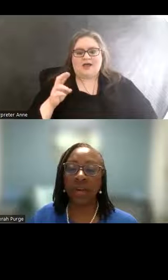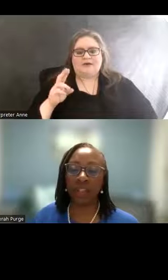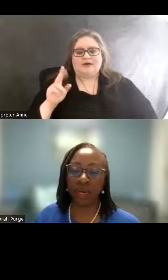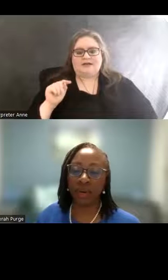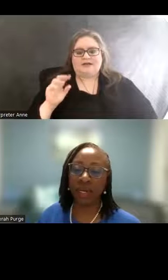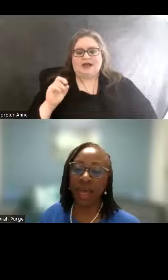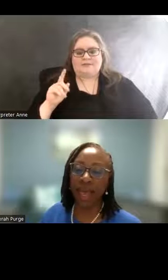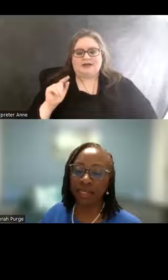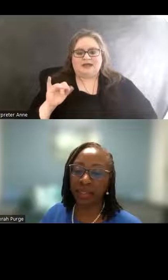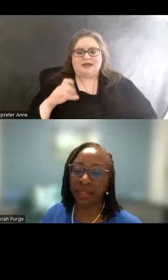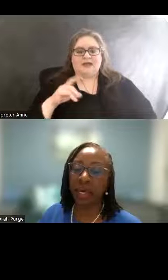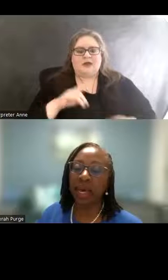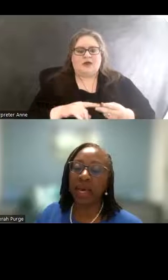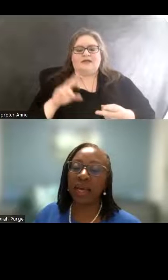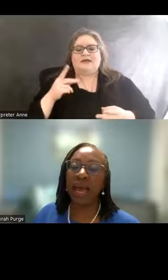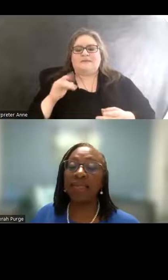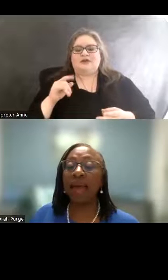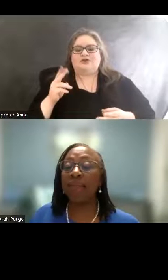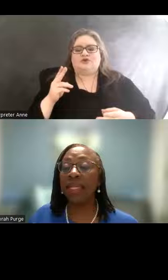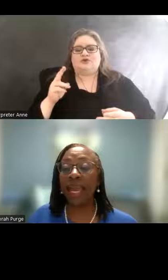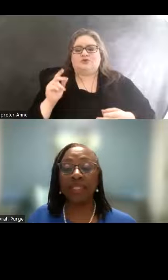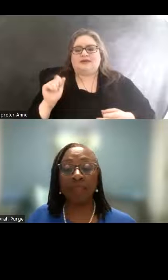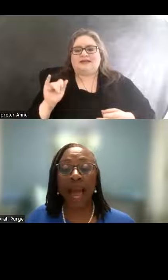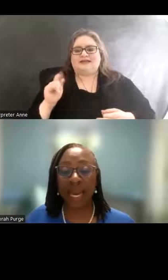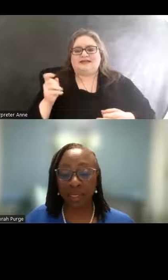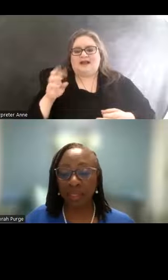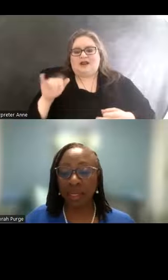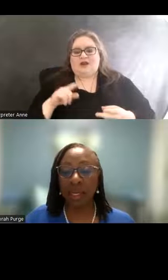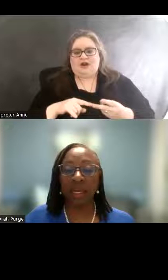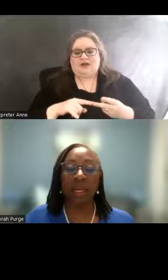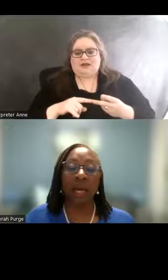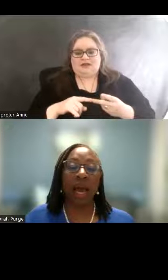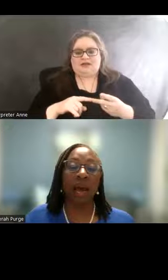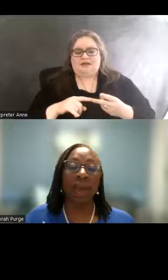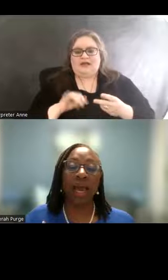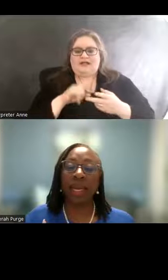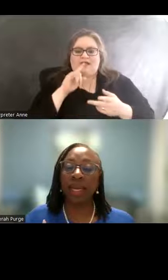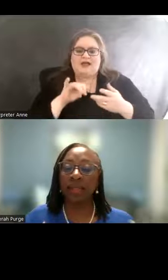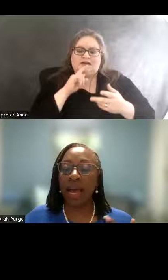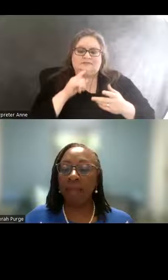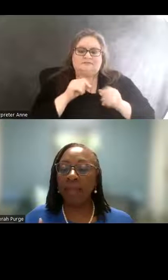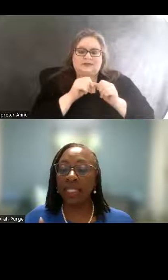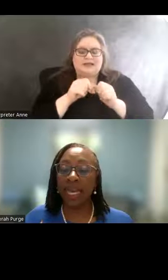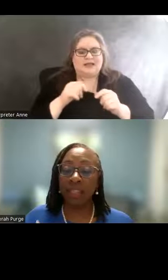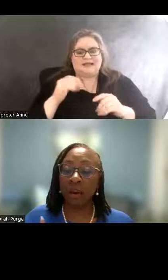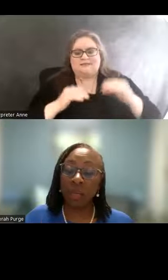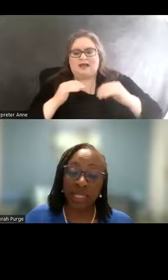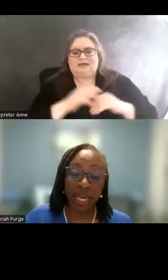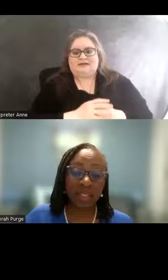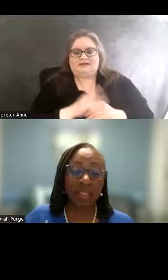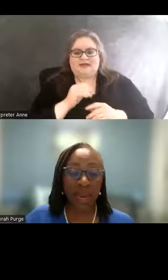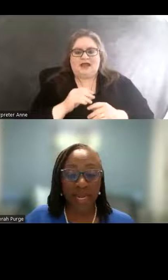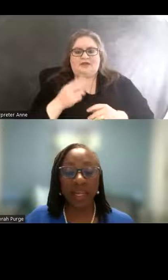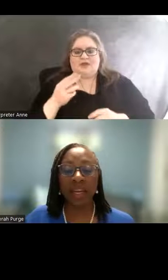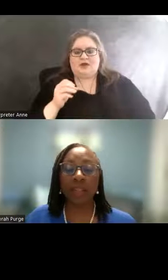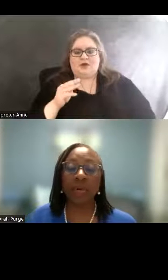pituitary adrenaline axis, and that maintains balance. And it maintains the